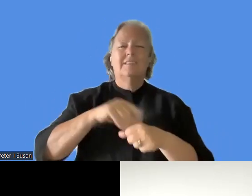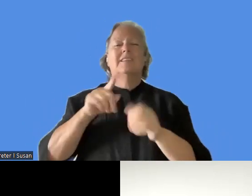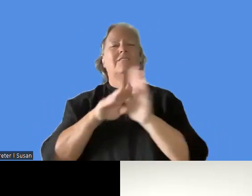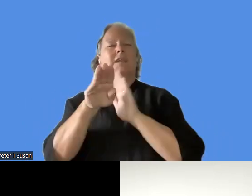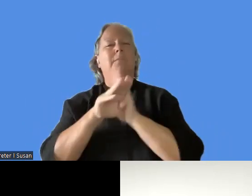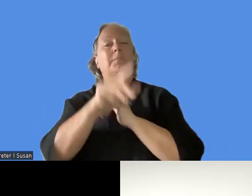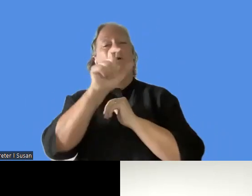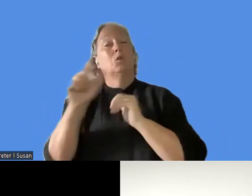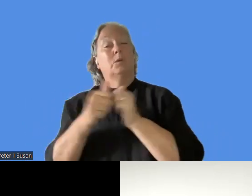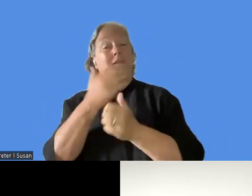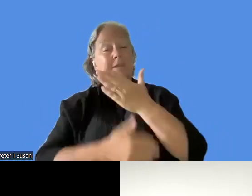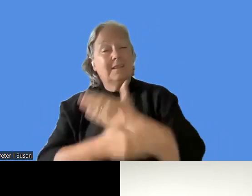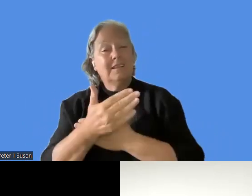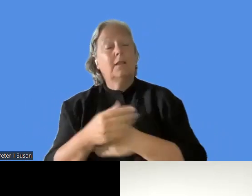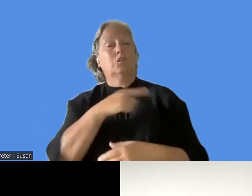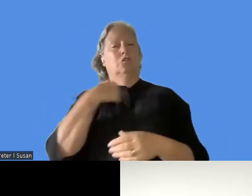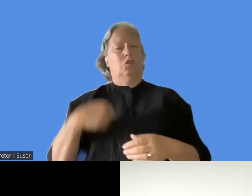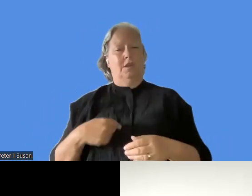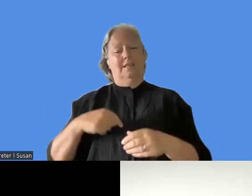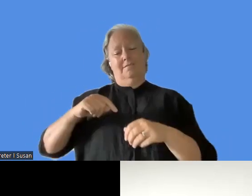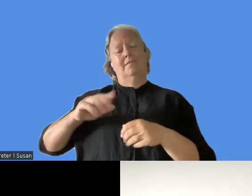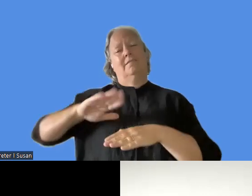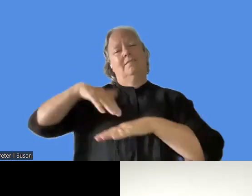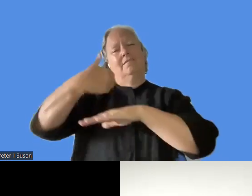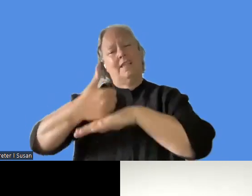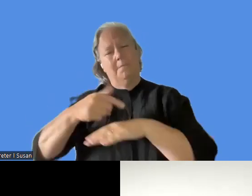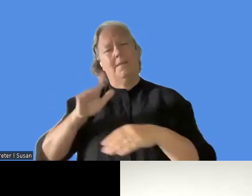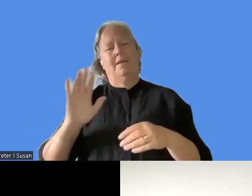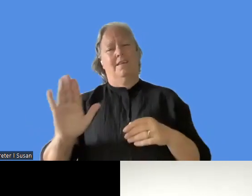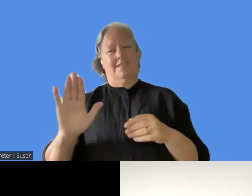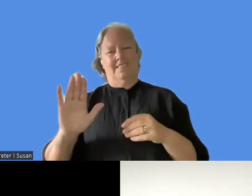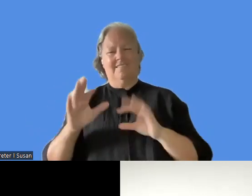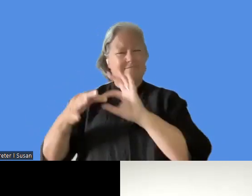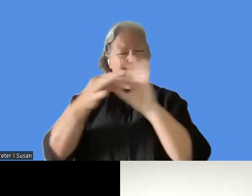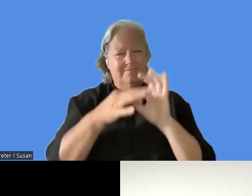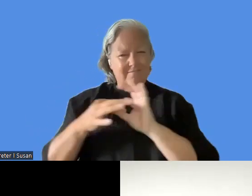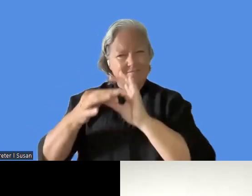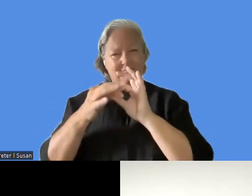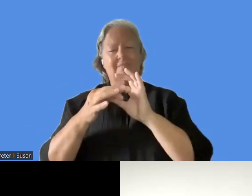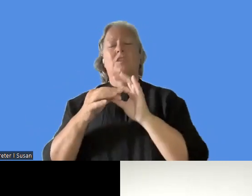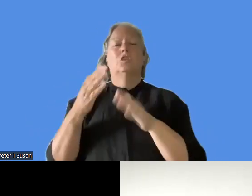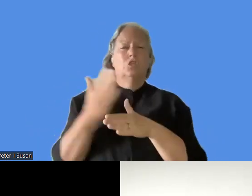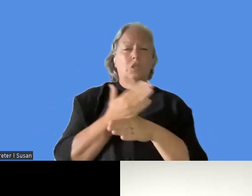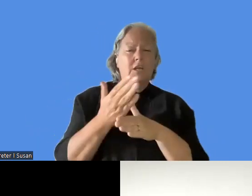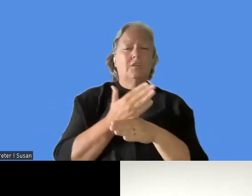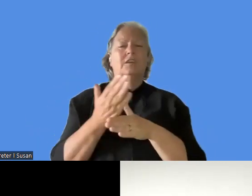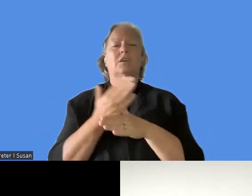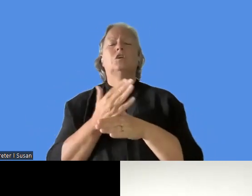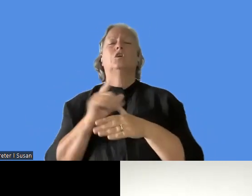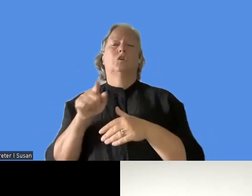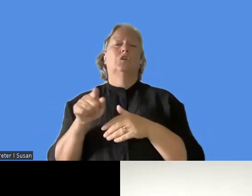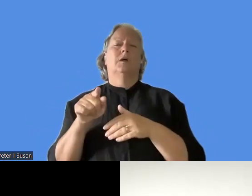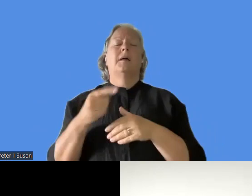disability. The Chinese government is setting up a national data bureau to coordinate the integration, sharing, development, and the utilization of data